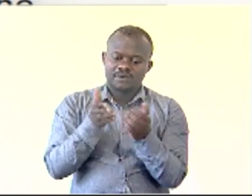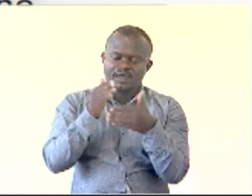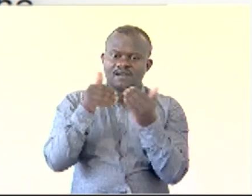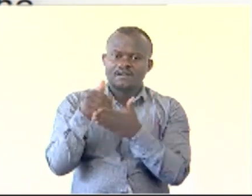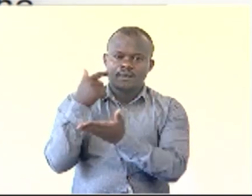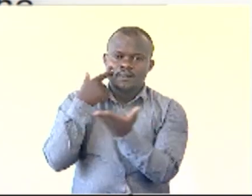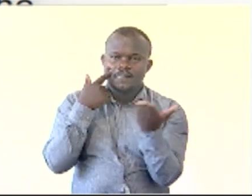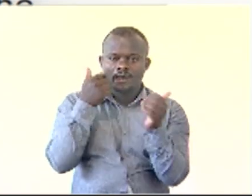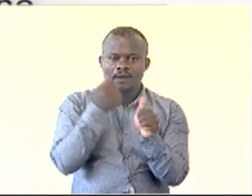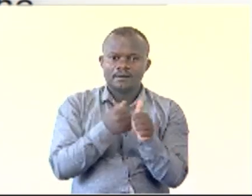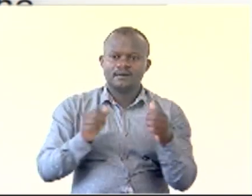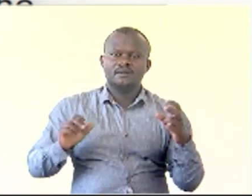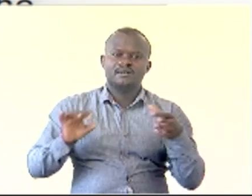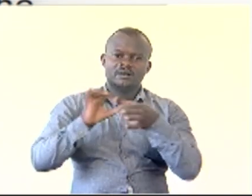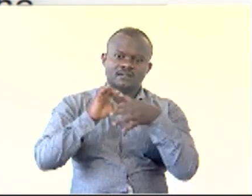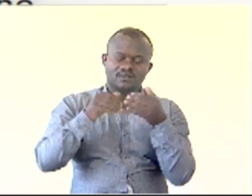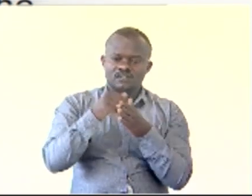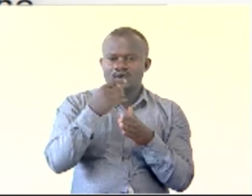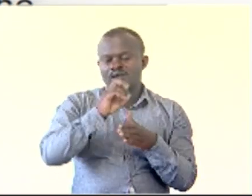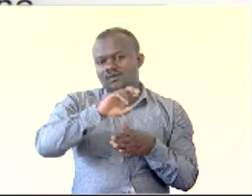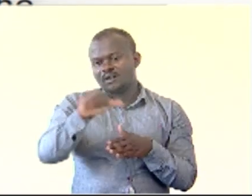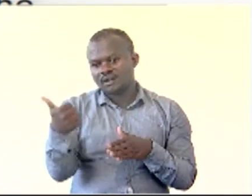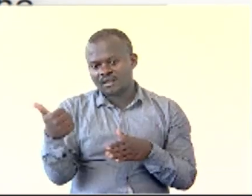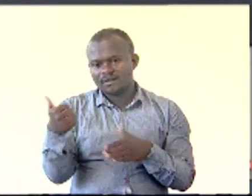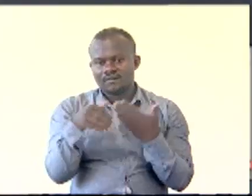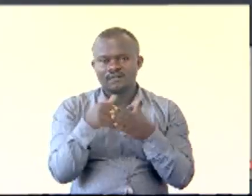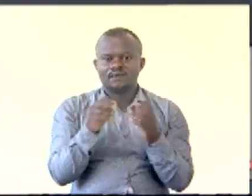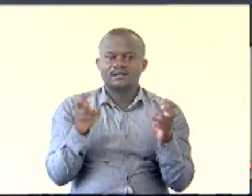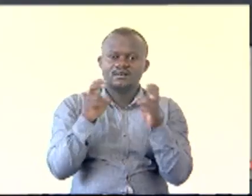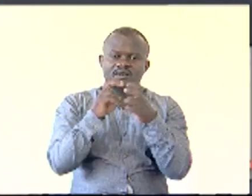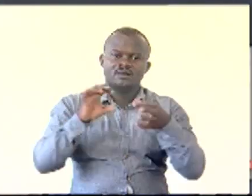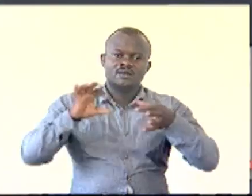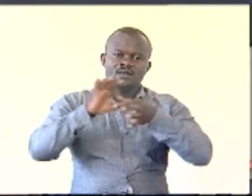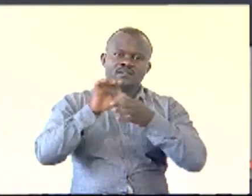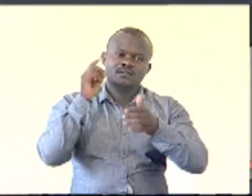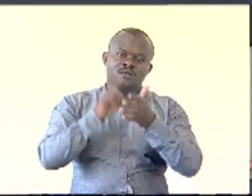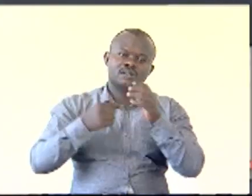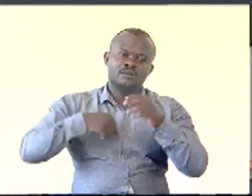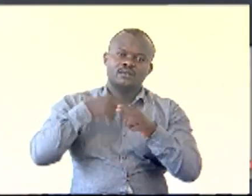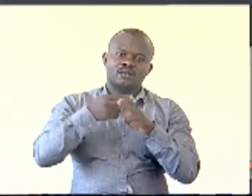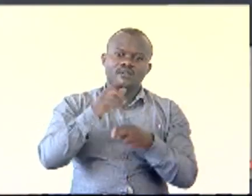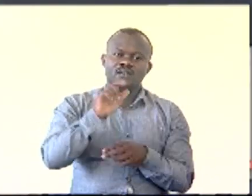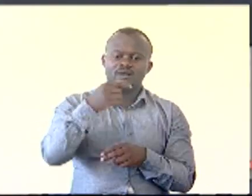tissue, which joins one bone to another. What joins a bone to another is what we call ligament.